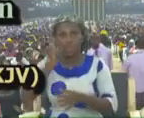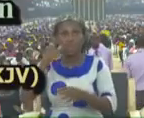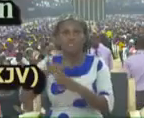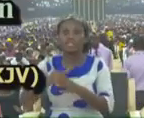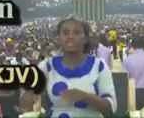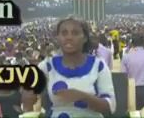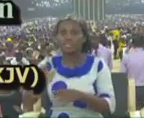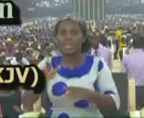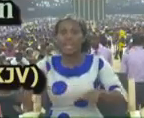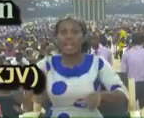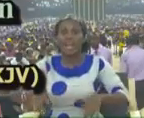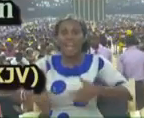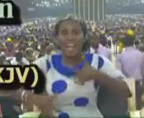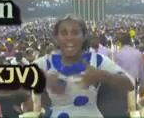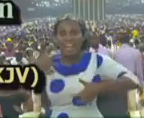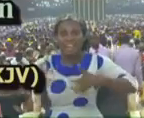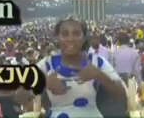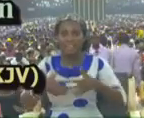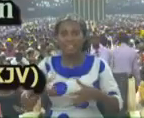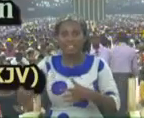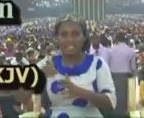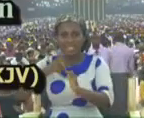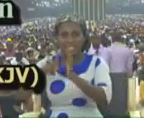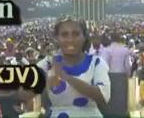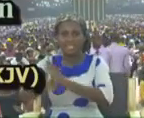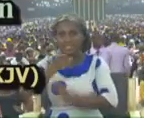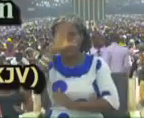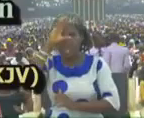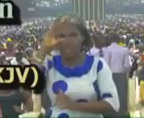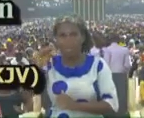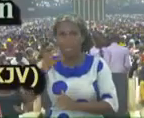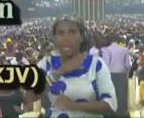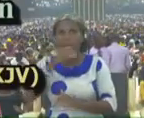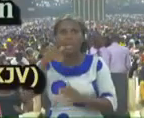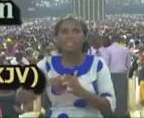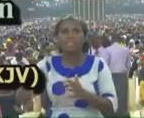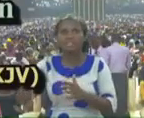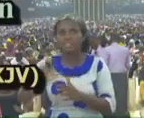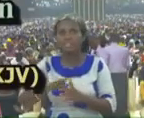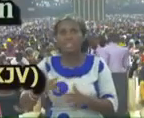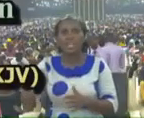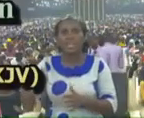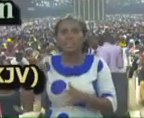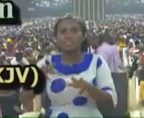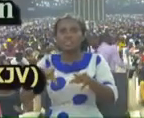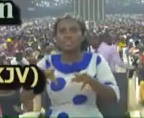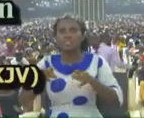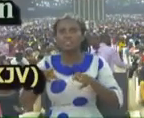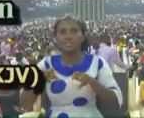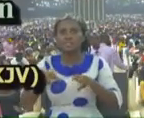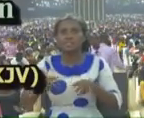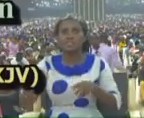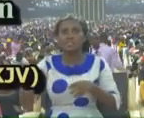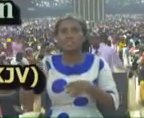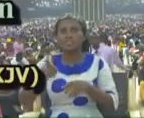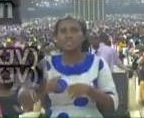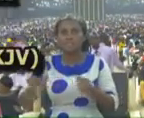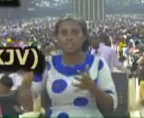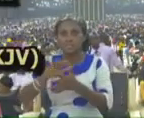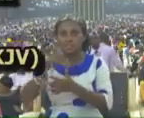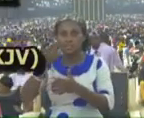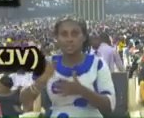anger they slew a man, and in their self-will they dig down a war.